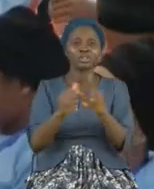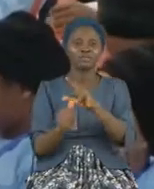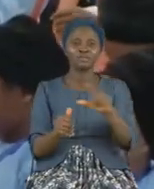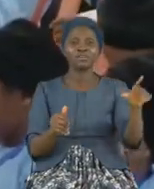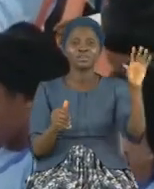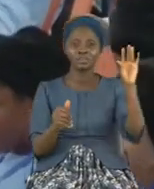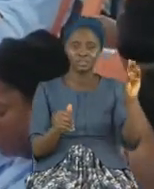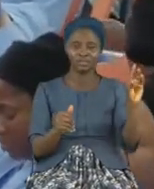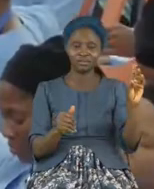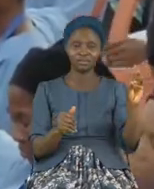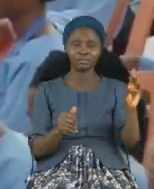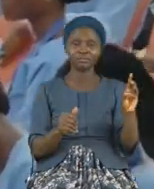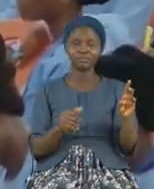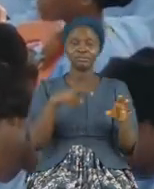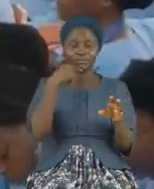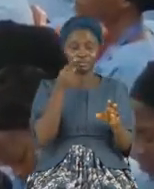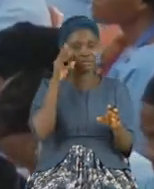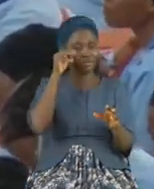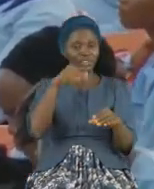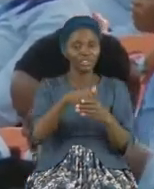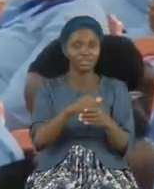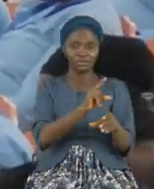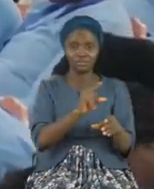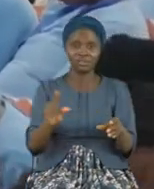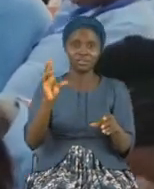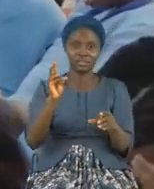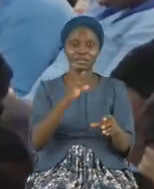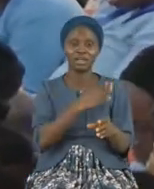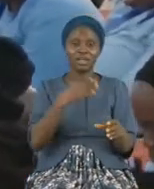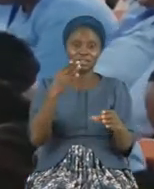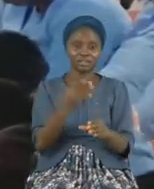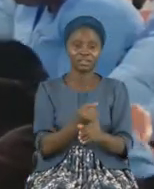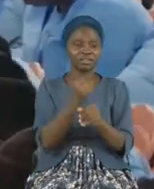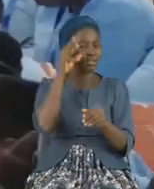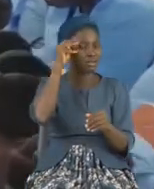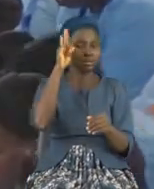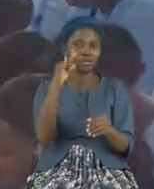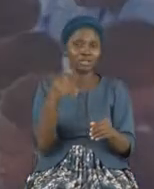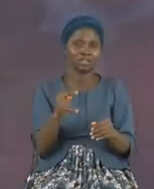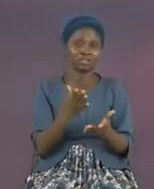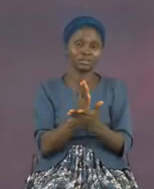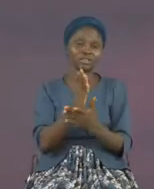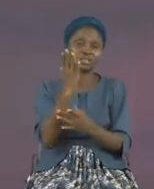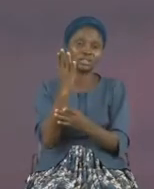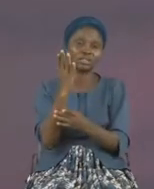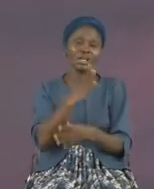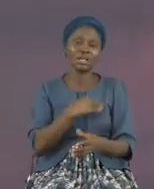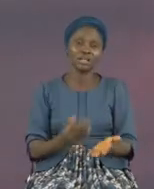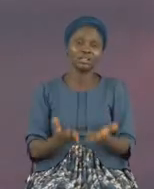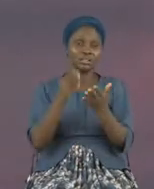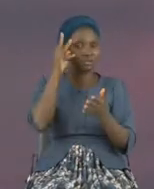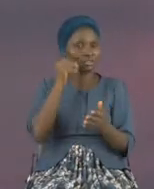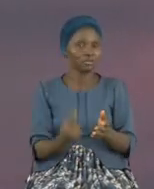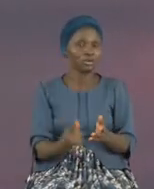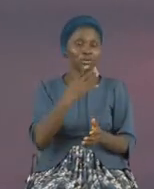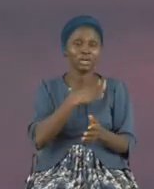in verse 7. And he took him by the right hand, and he lifted him up, and immediately, somebody